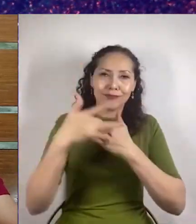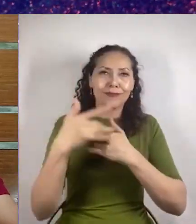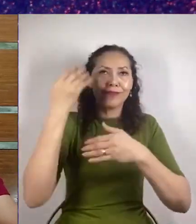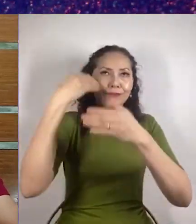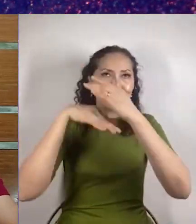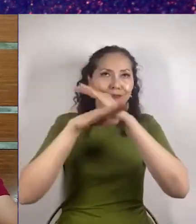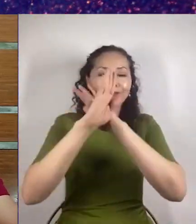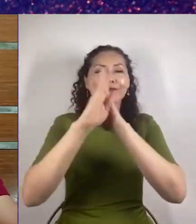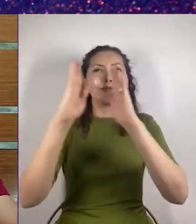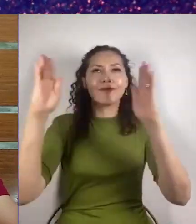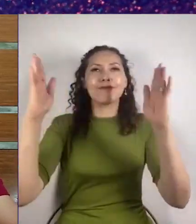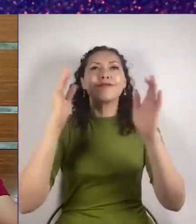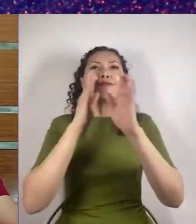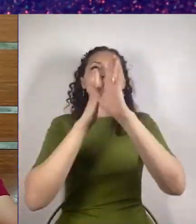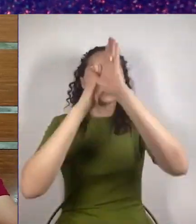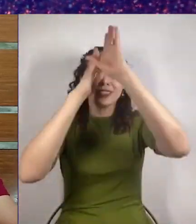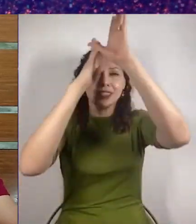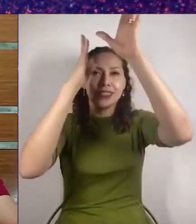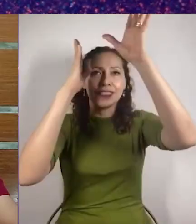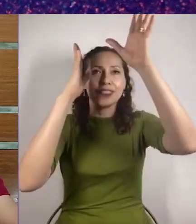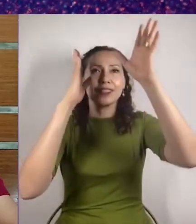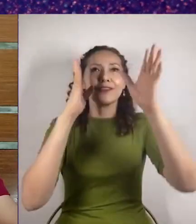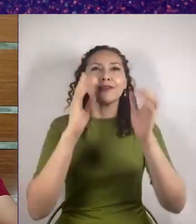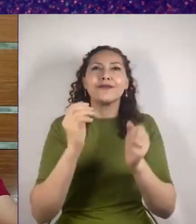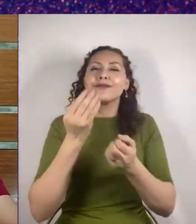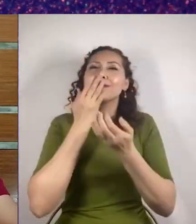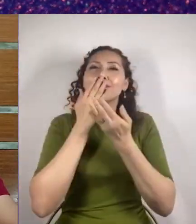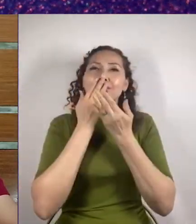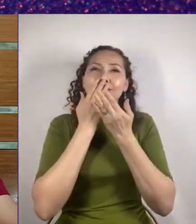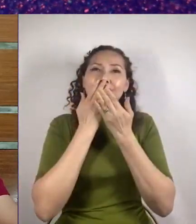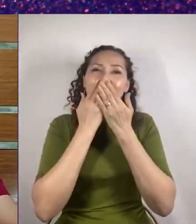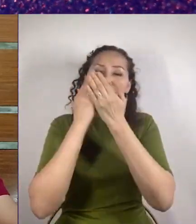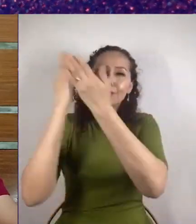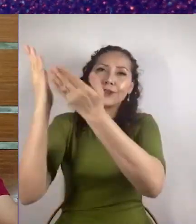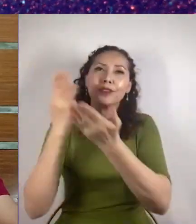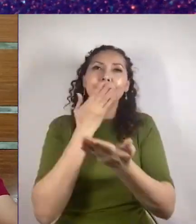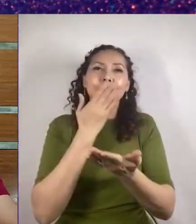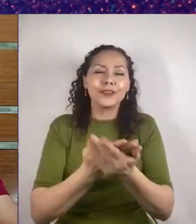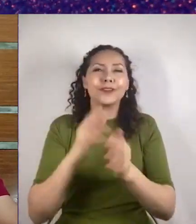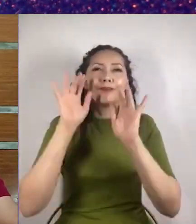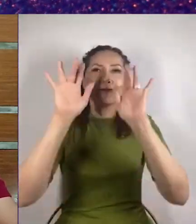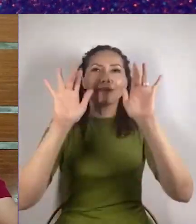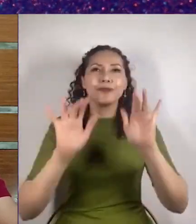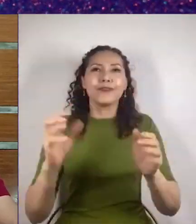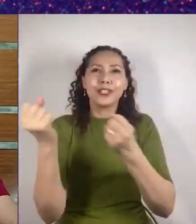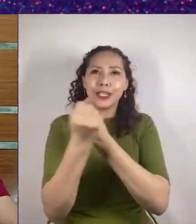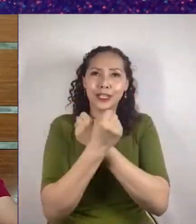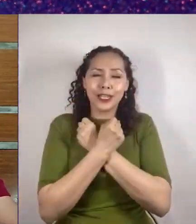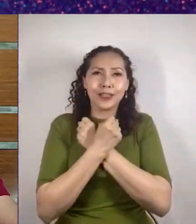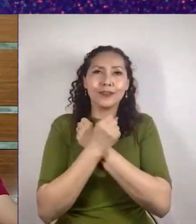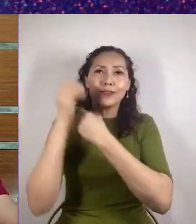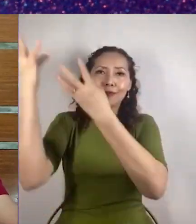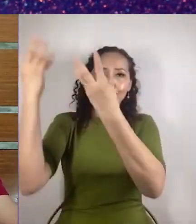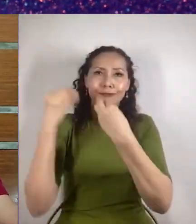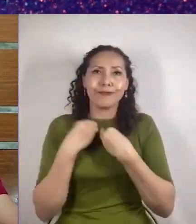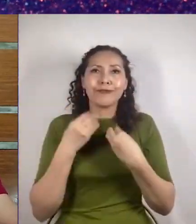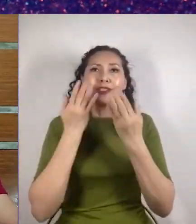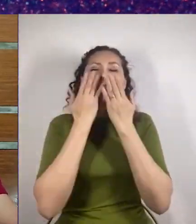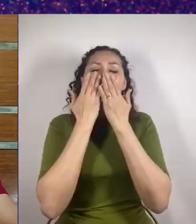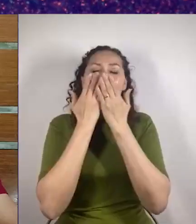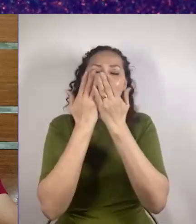us. Thank you for being faithful and just in forgiving our sins as we confess it to